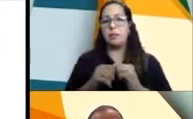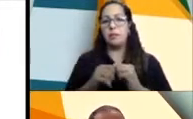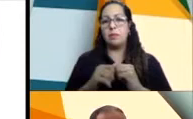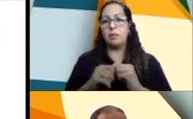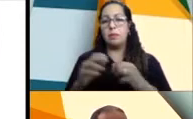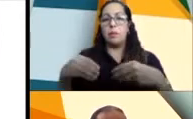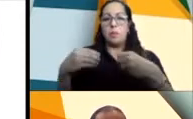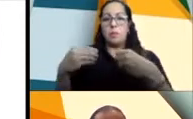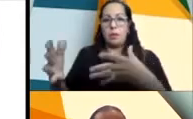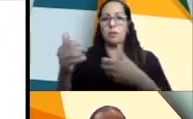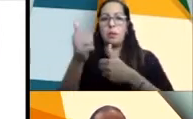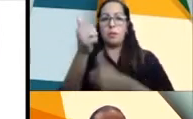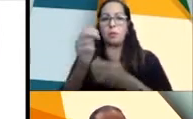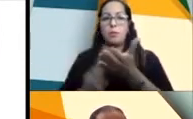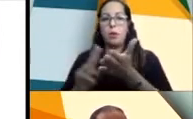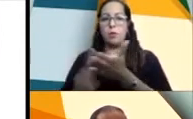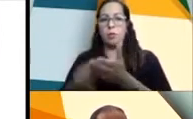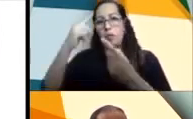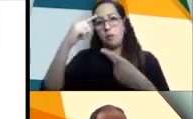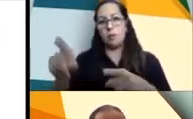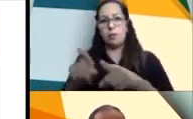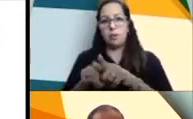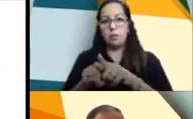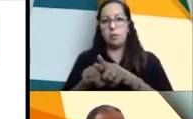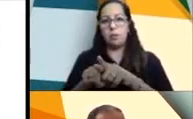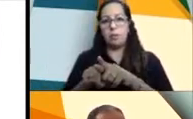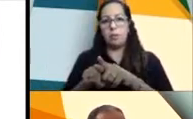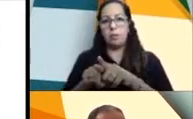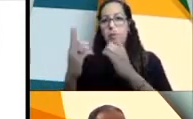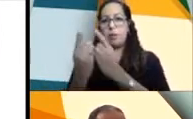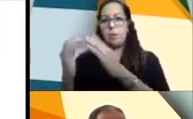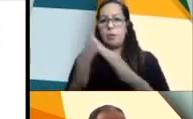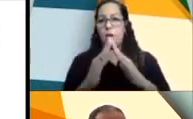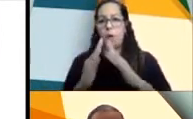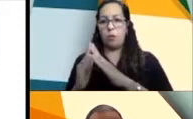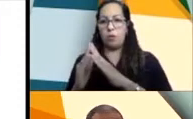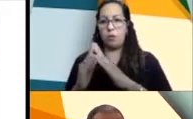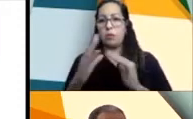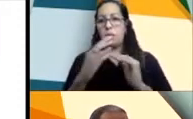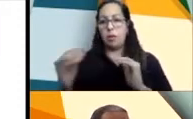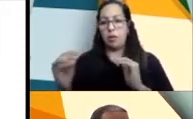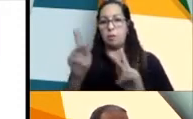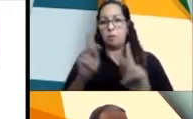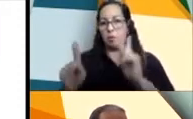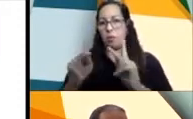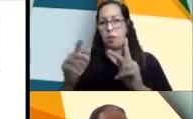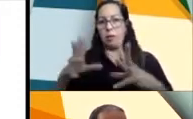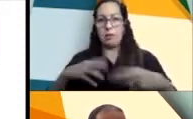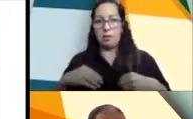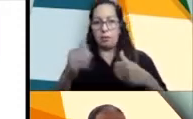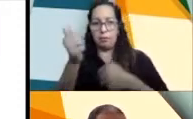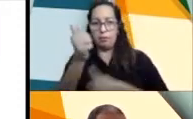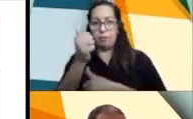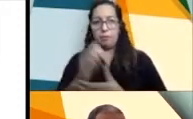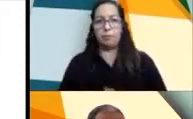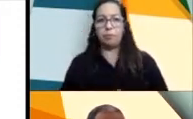sub-recipient agreement signed off by the Department of Housing and the sub-recipient. It is